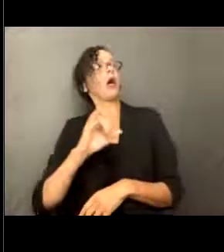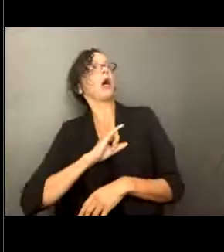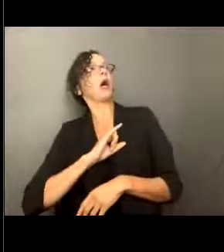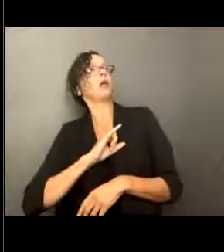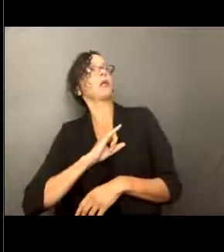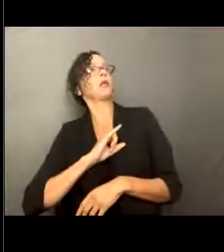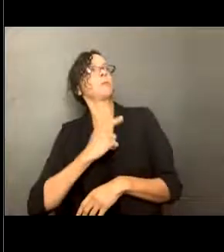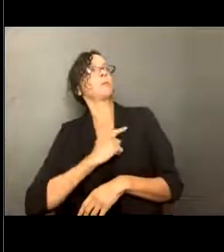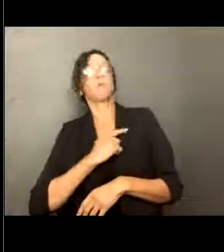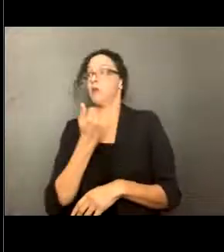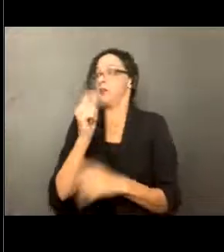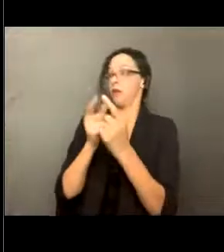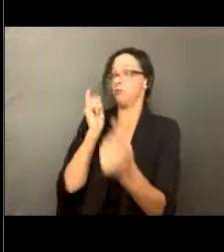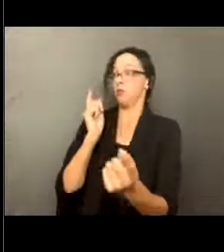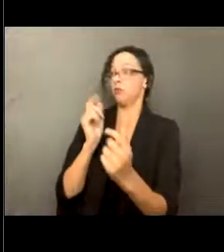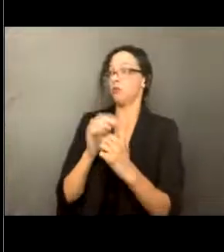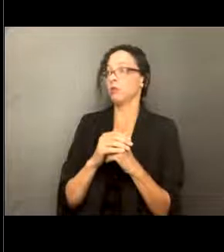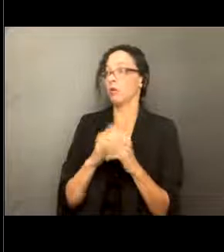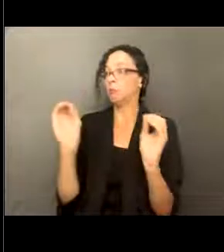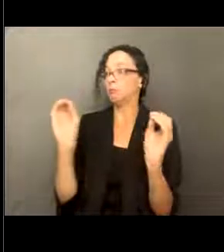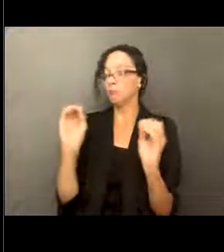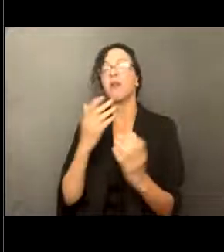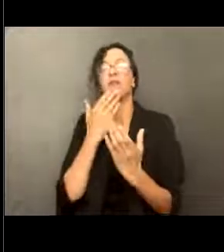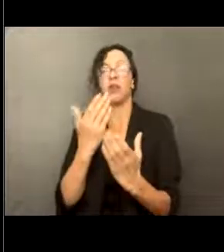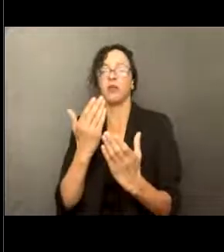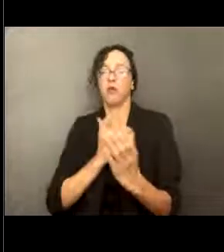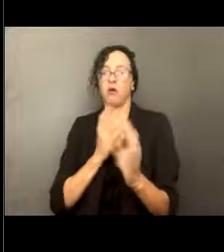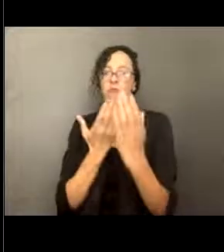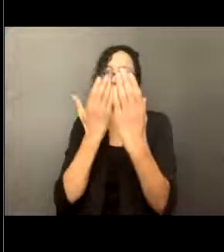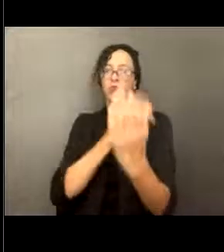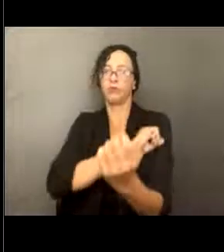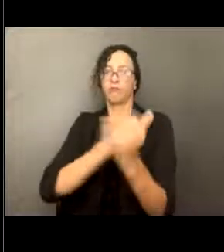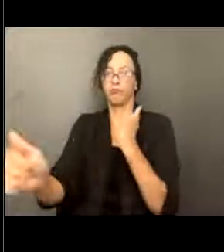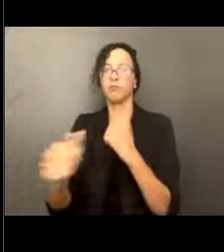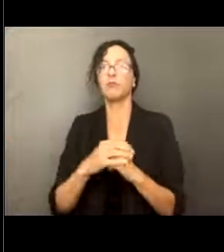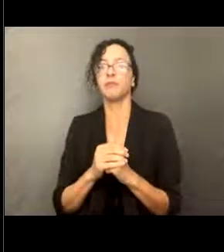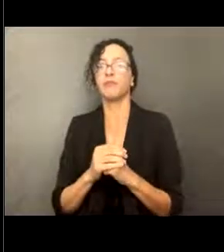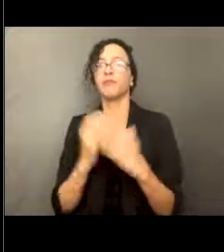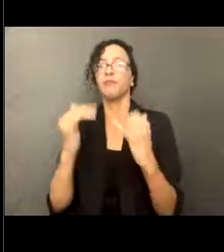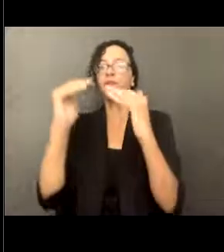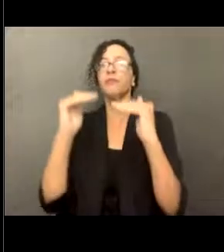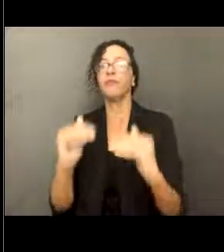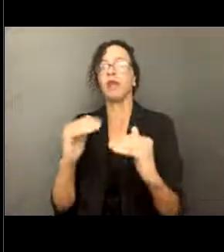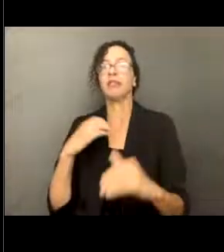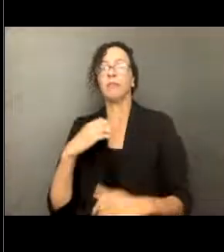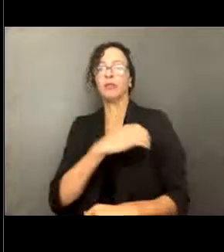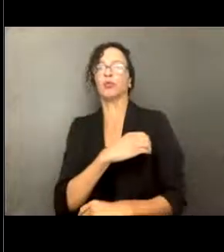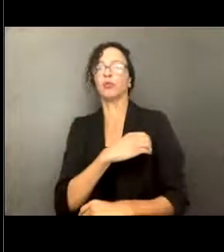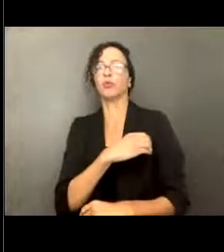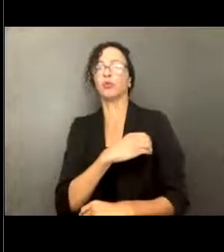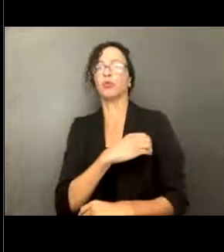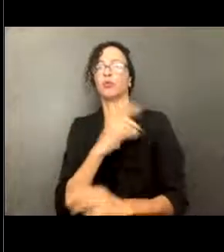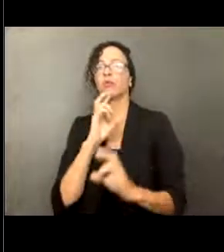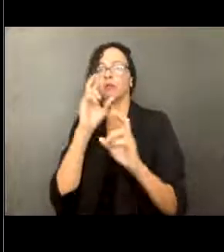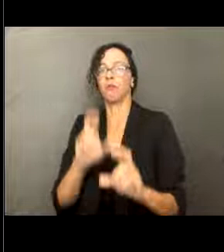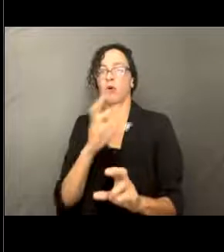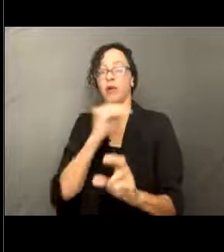Opposed? Thank you. Motion carries. We will move on to Commissioner report. And to begin